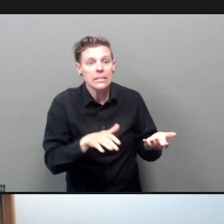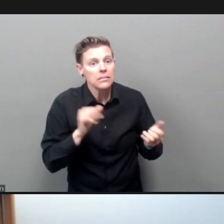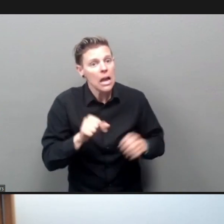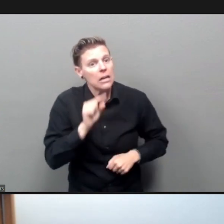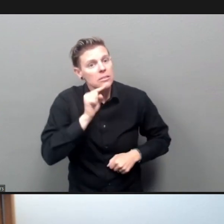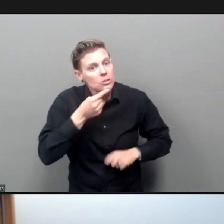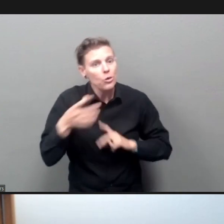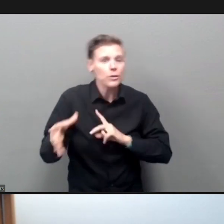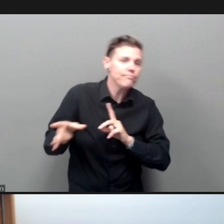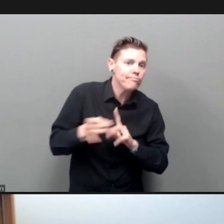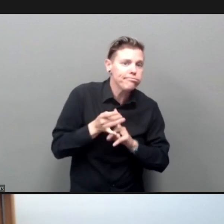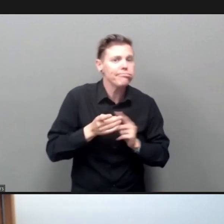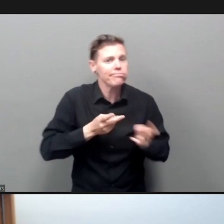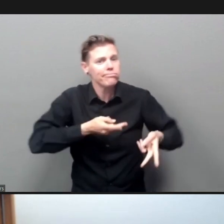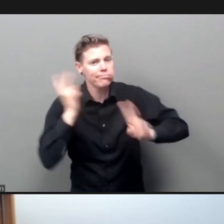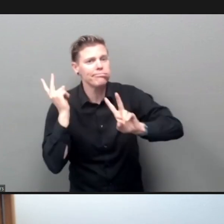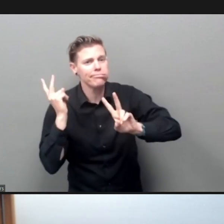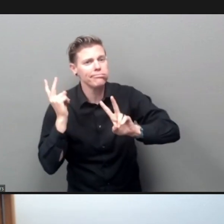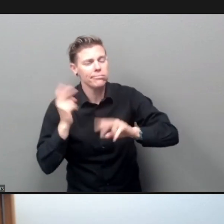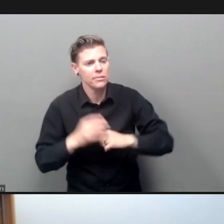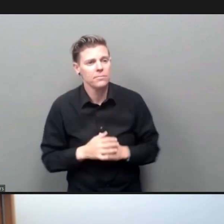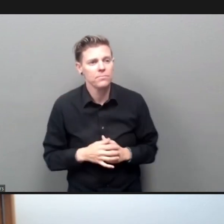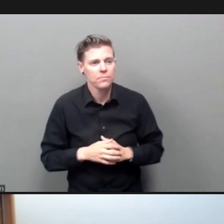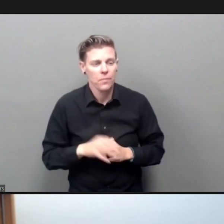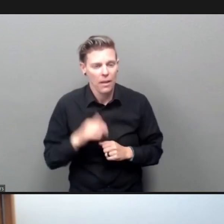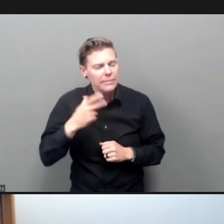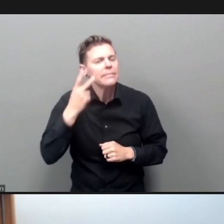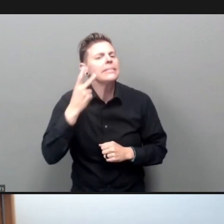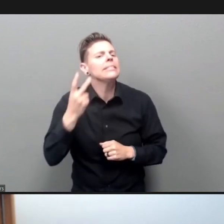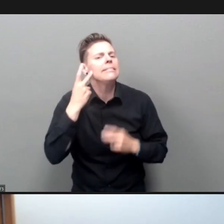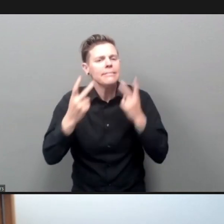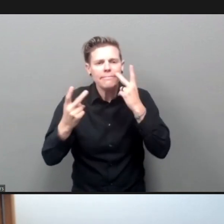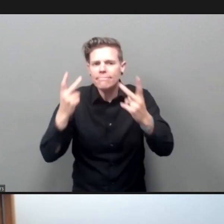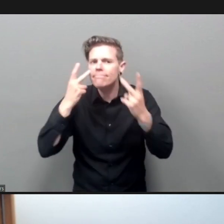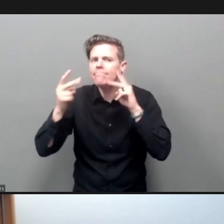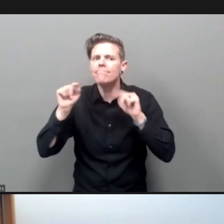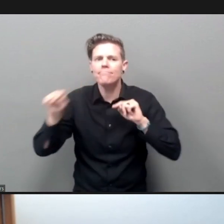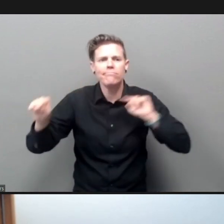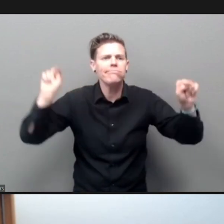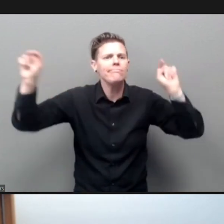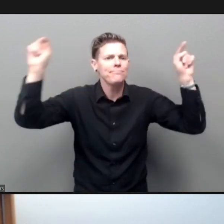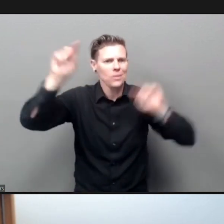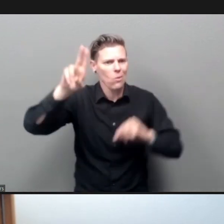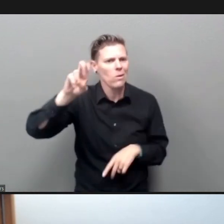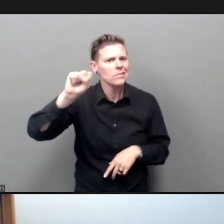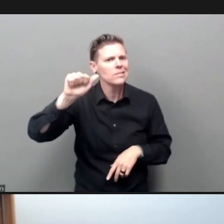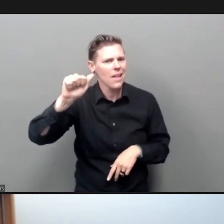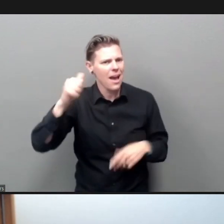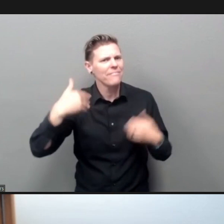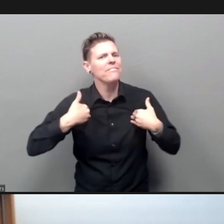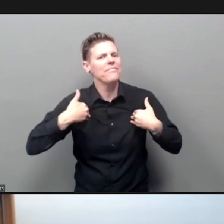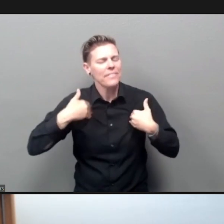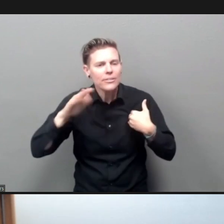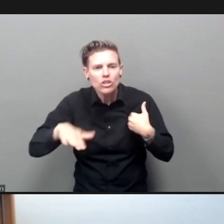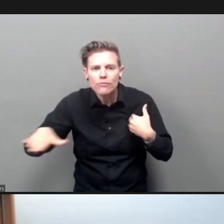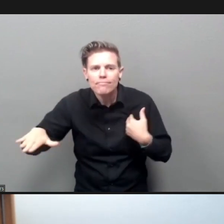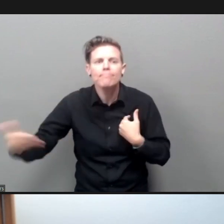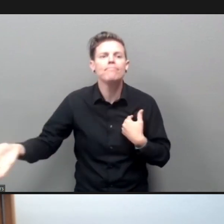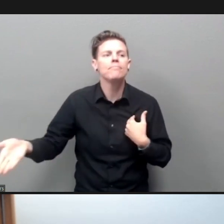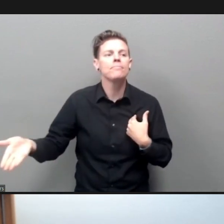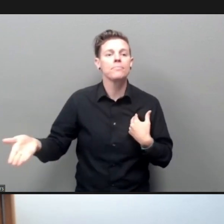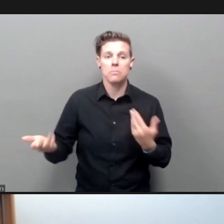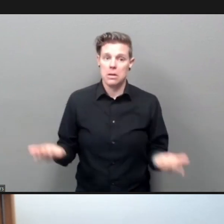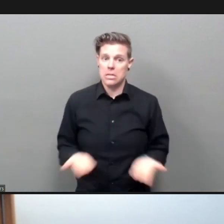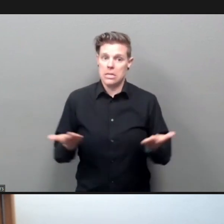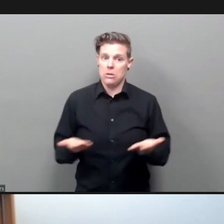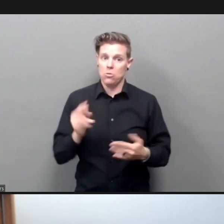the country, quite sporadic. But when we get one within the boundaries of our state, I think it's a wake-up